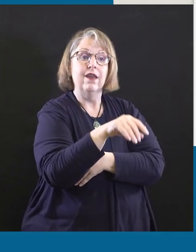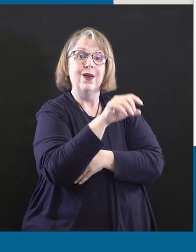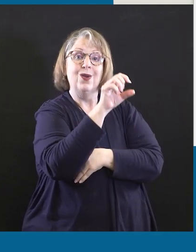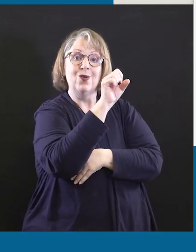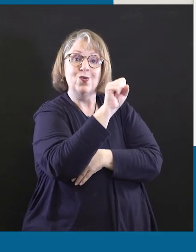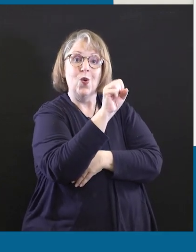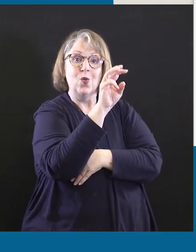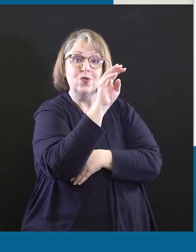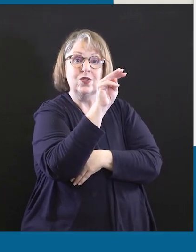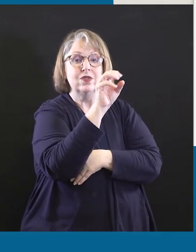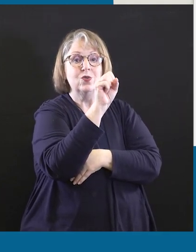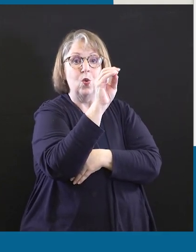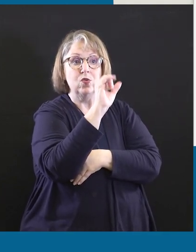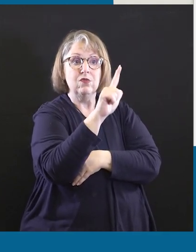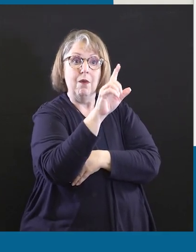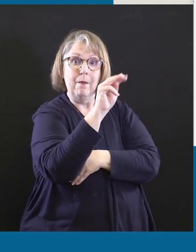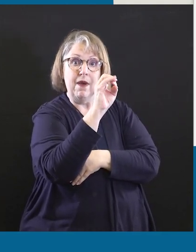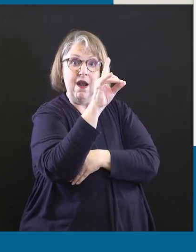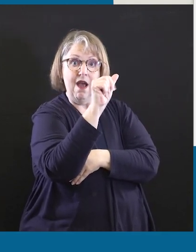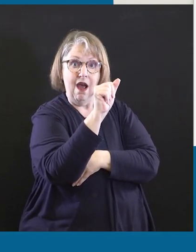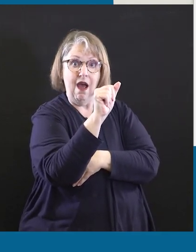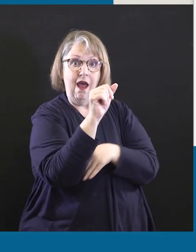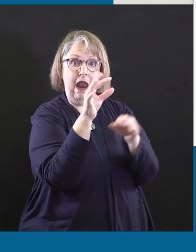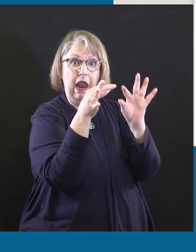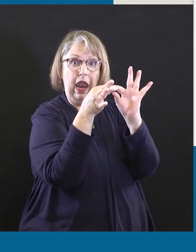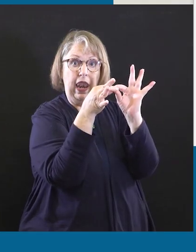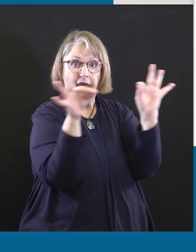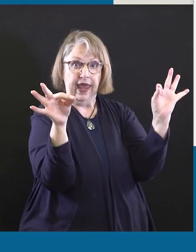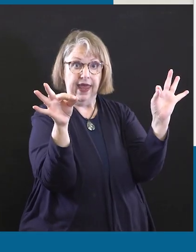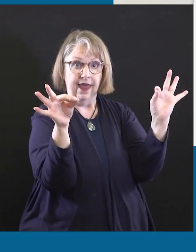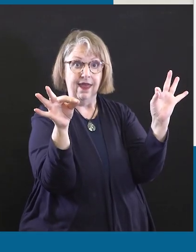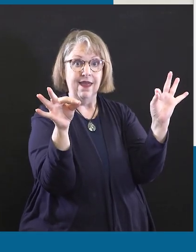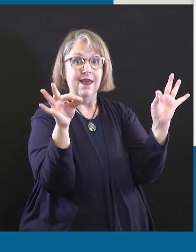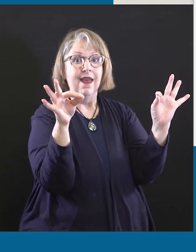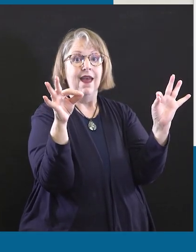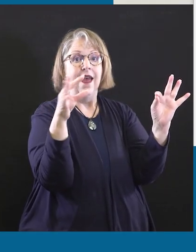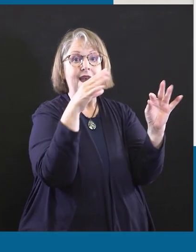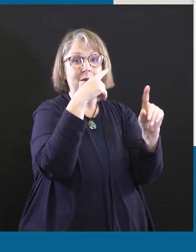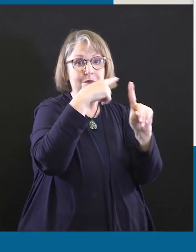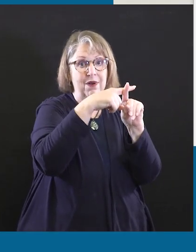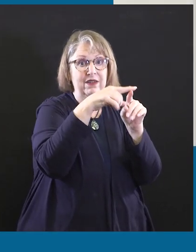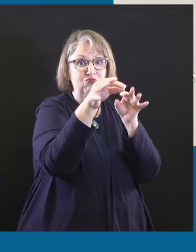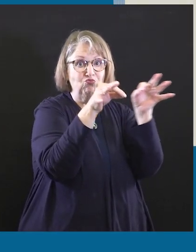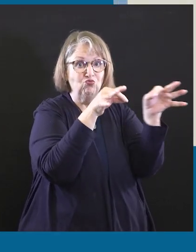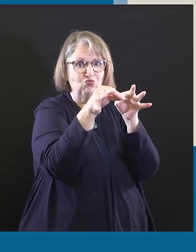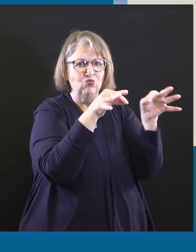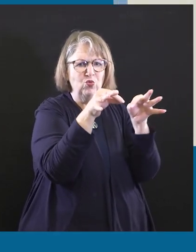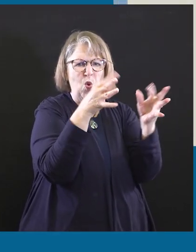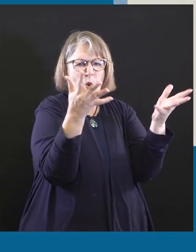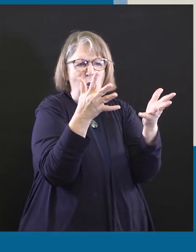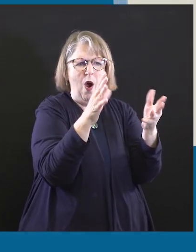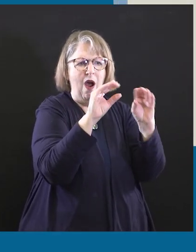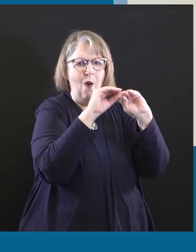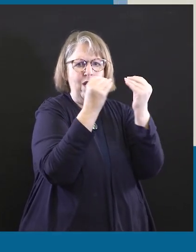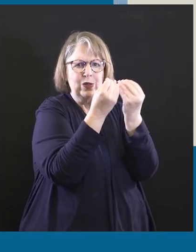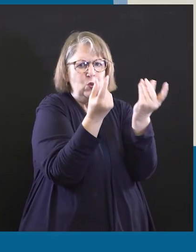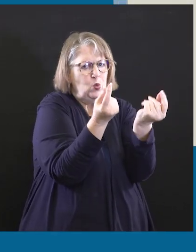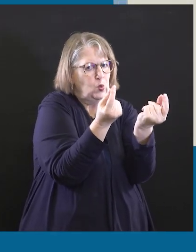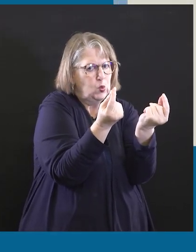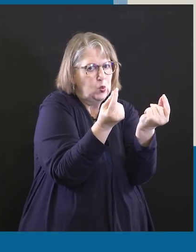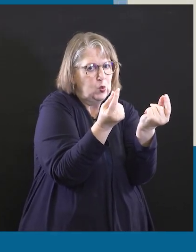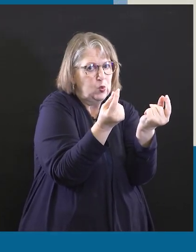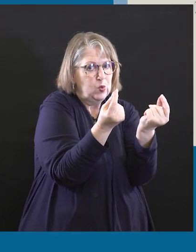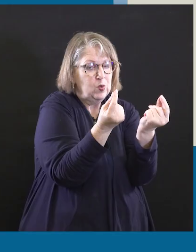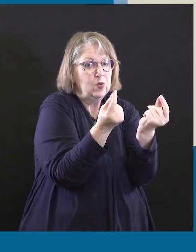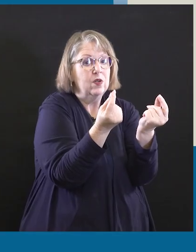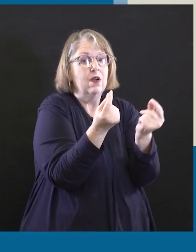So on the first section, the main information, the name of the organization, the website, an explanation